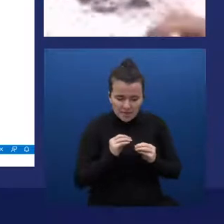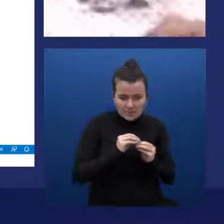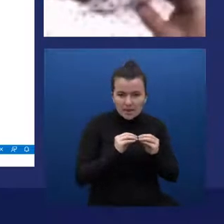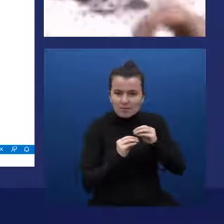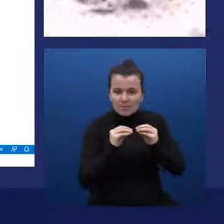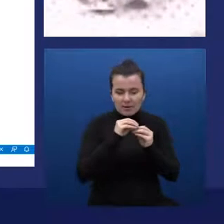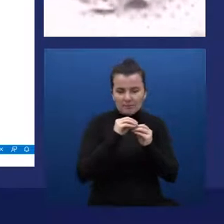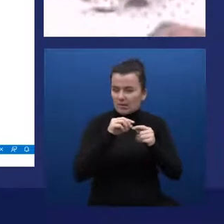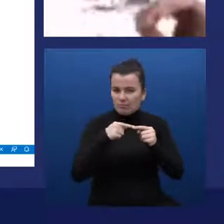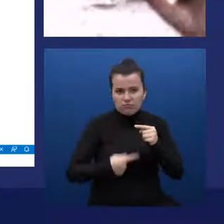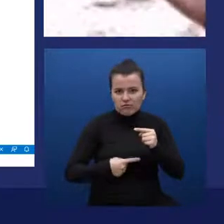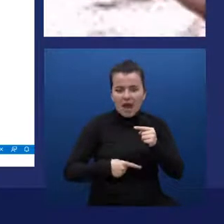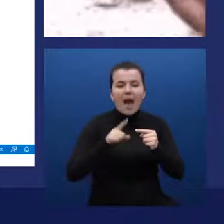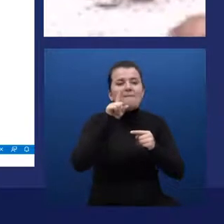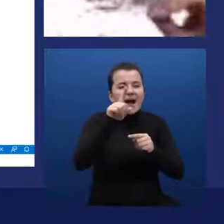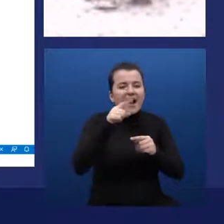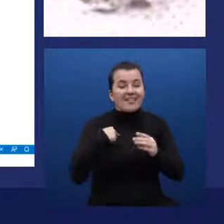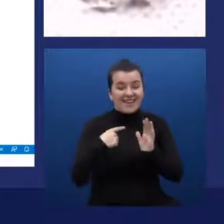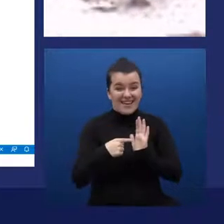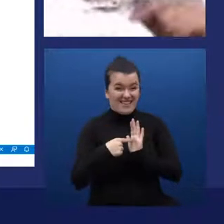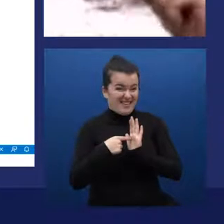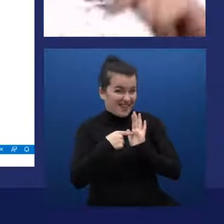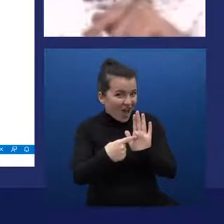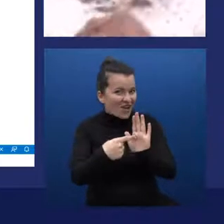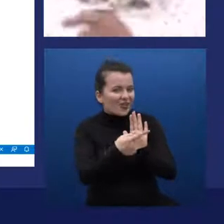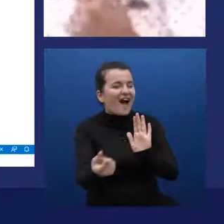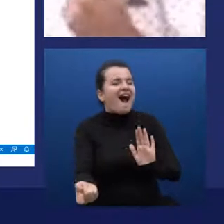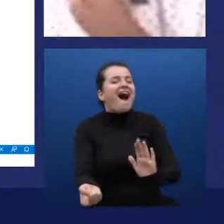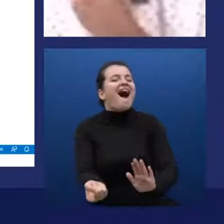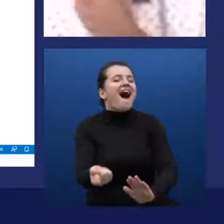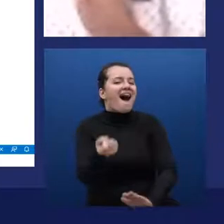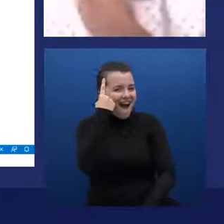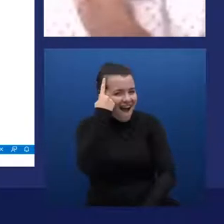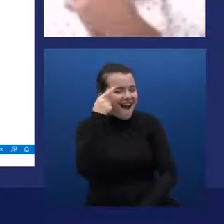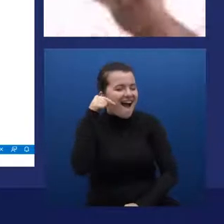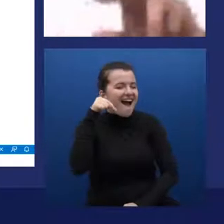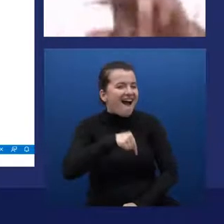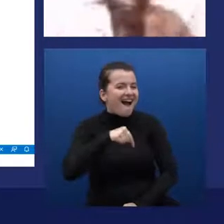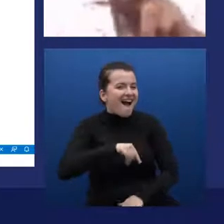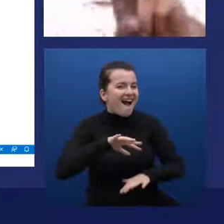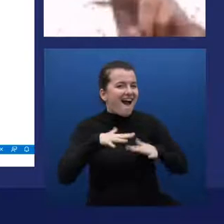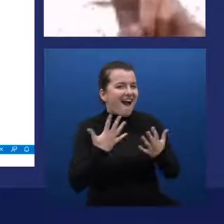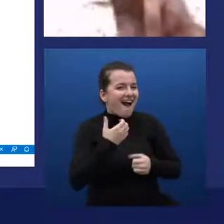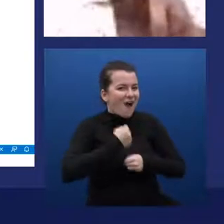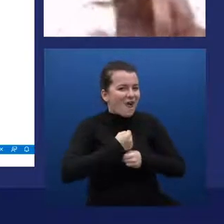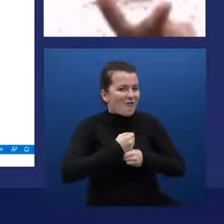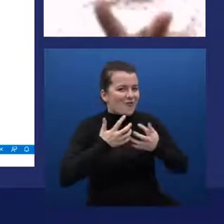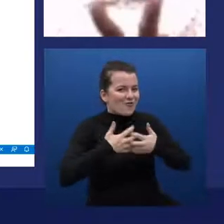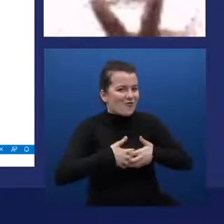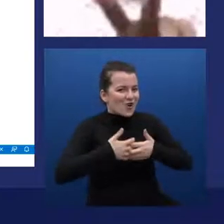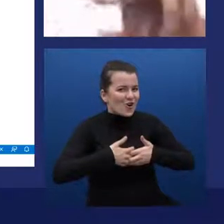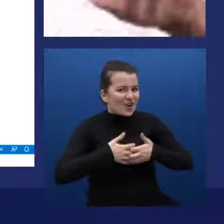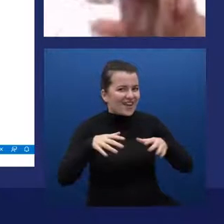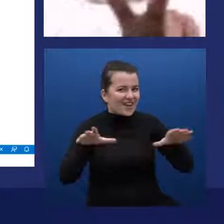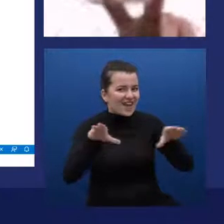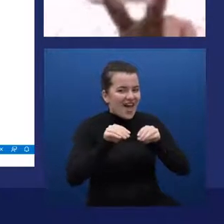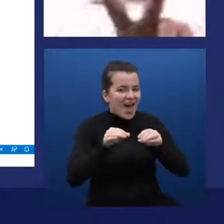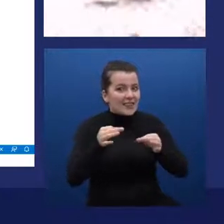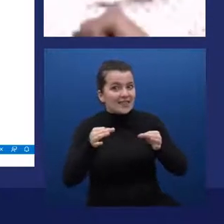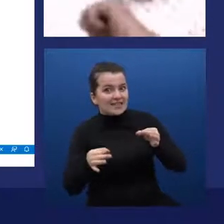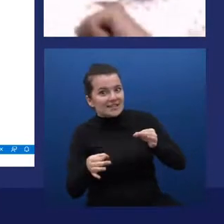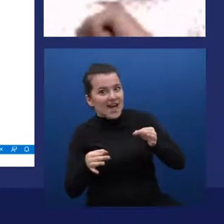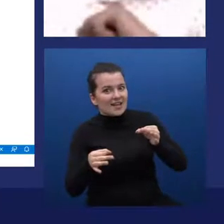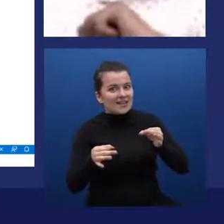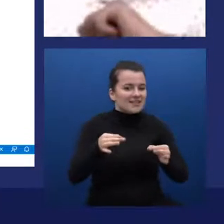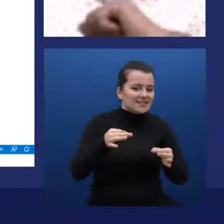understand fundamentally what it is that this thing is doing. And then by extension, you're going to